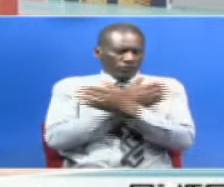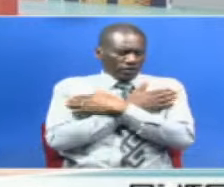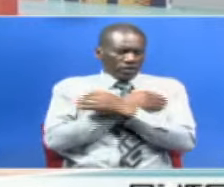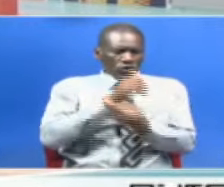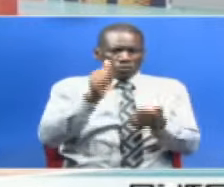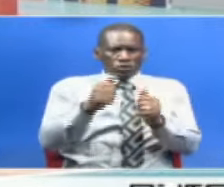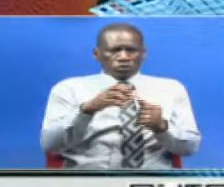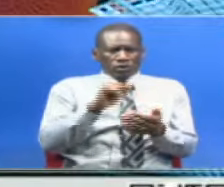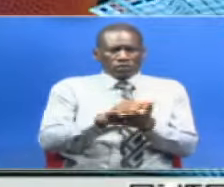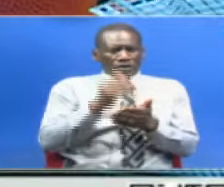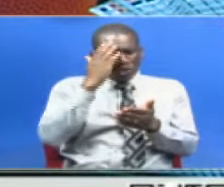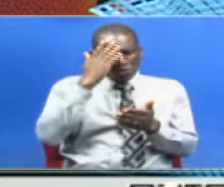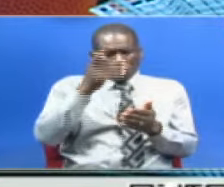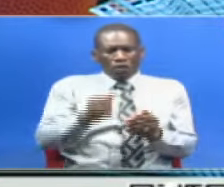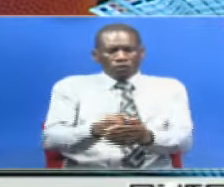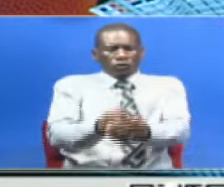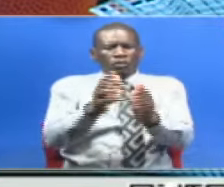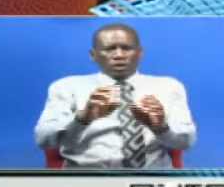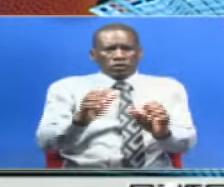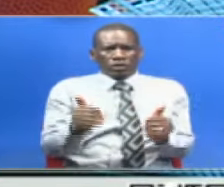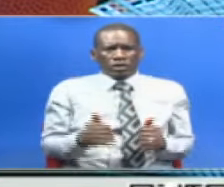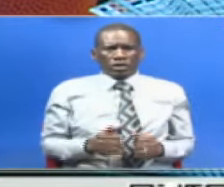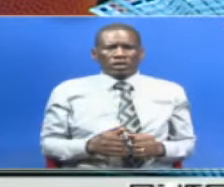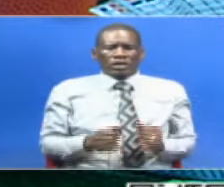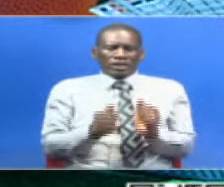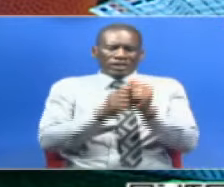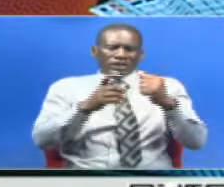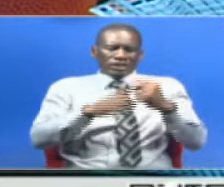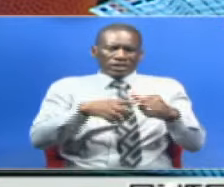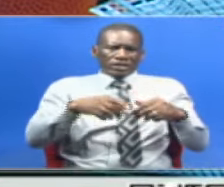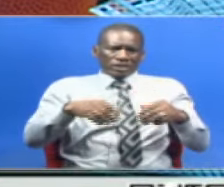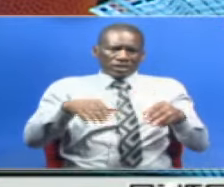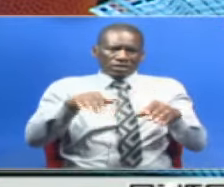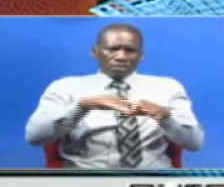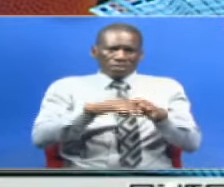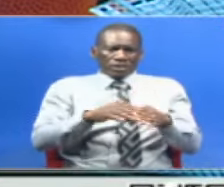All right, six new players have been named in the final Kenya 7 squad for the